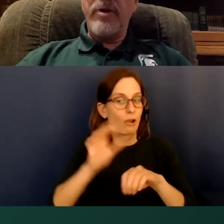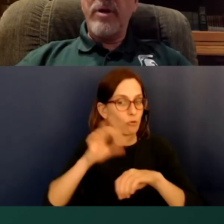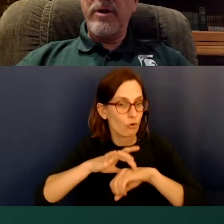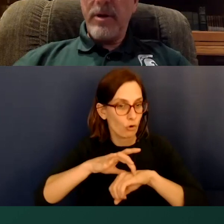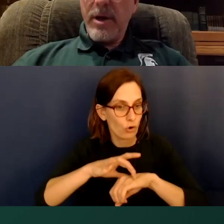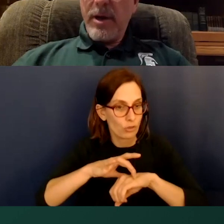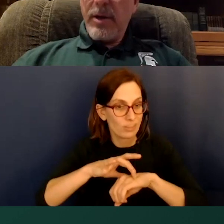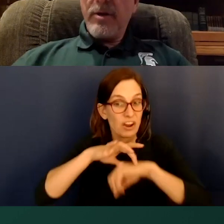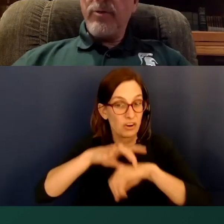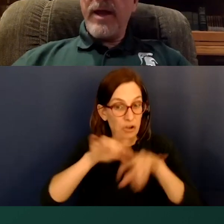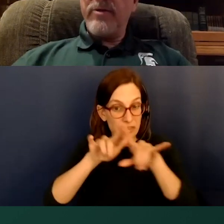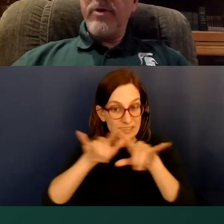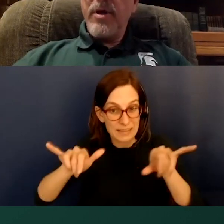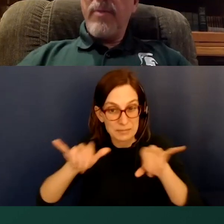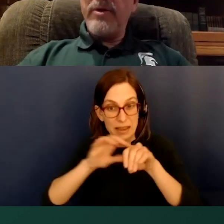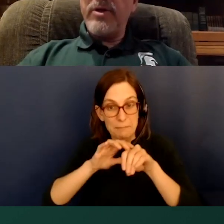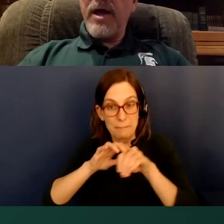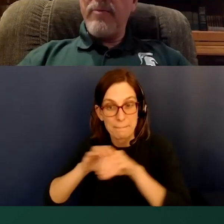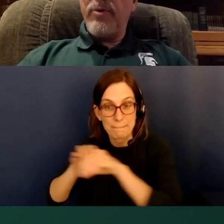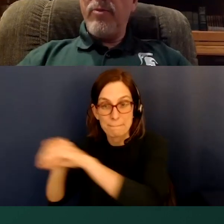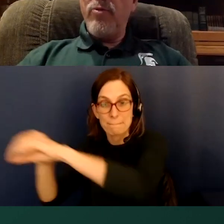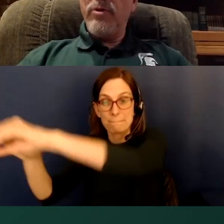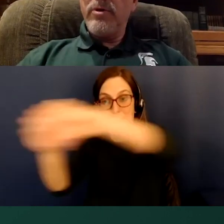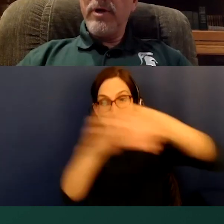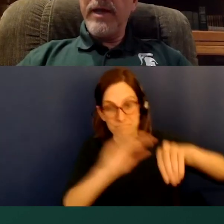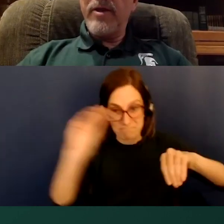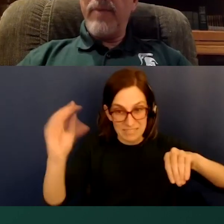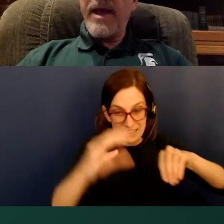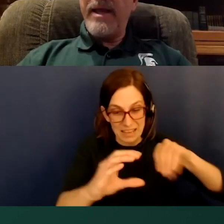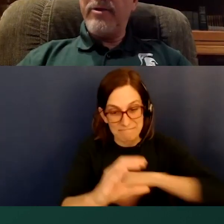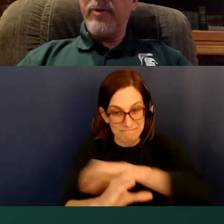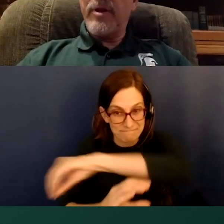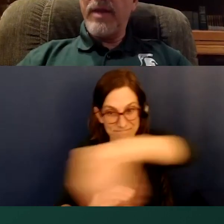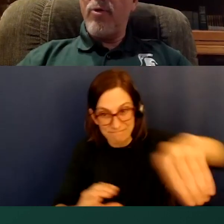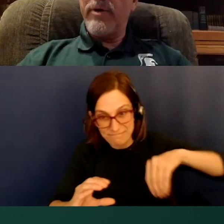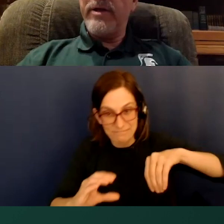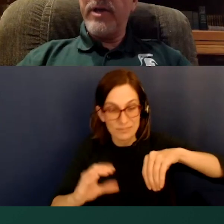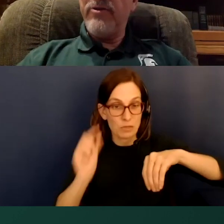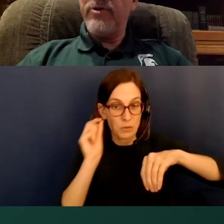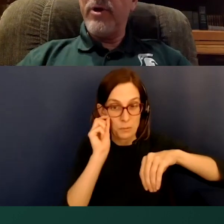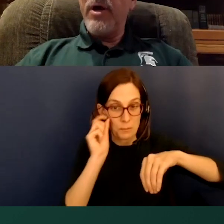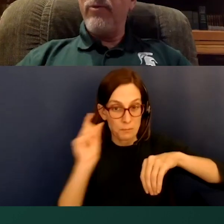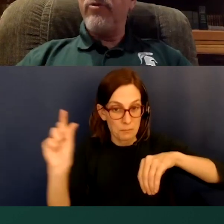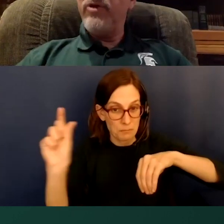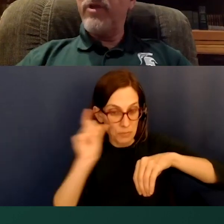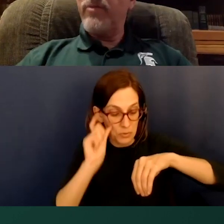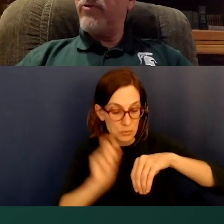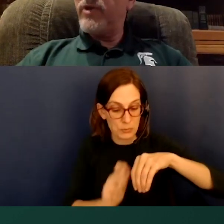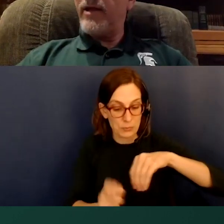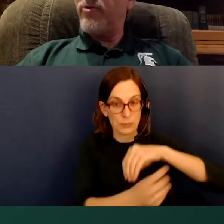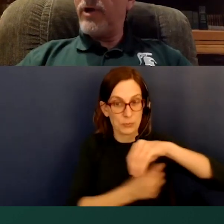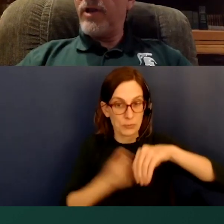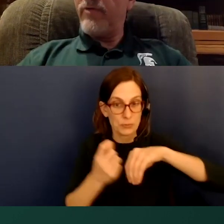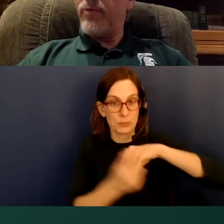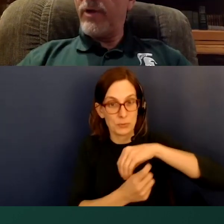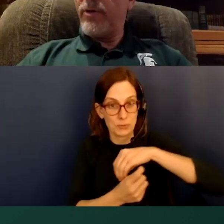around the sun, so that by the time the moon gets back into the same orientation, which we just measured